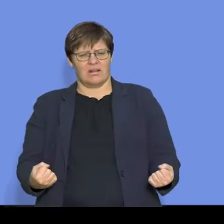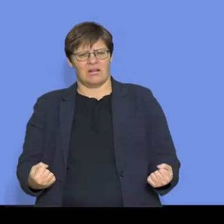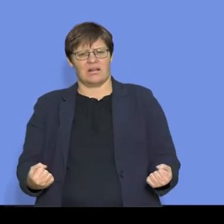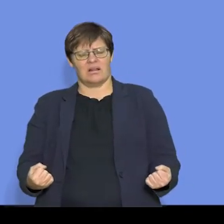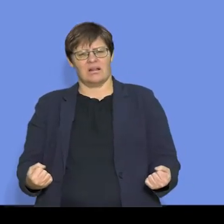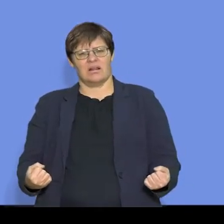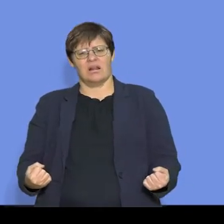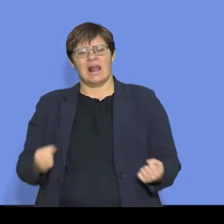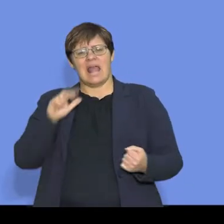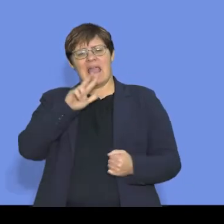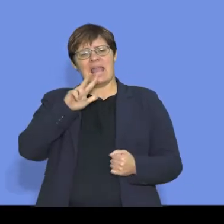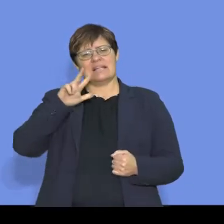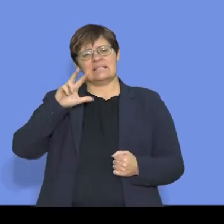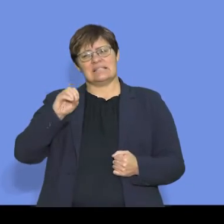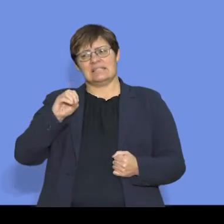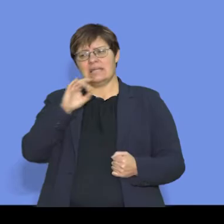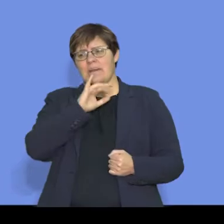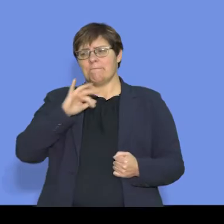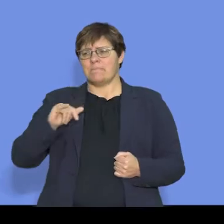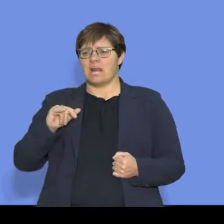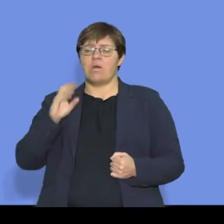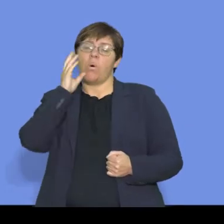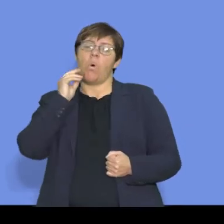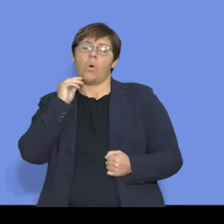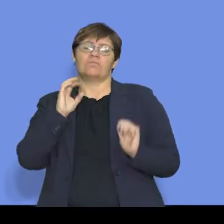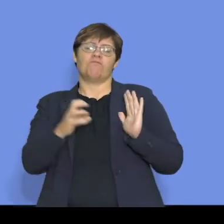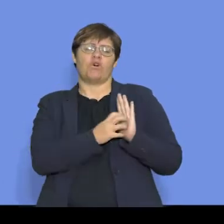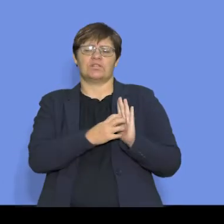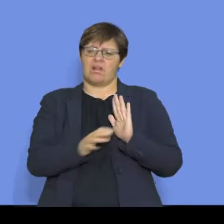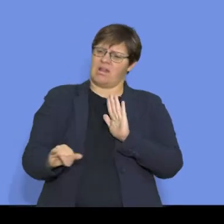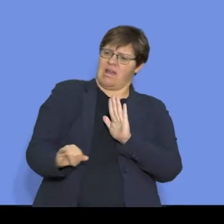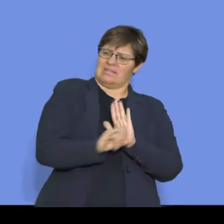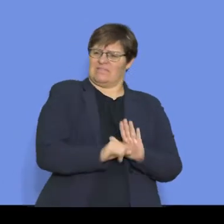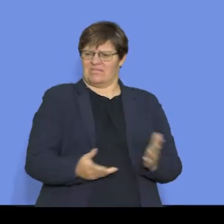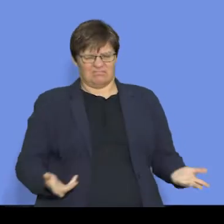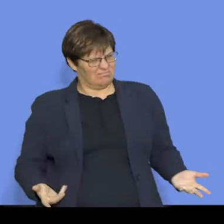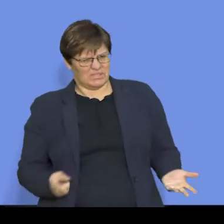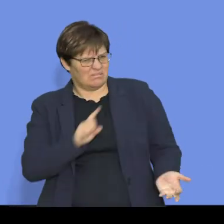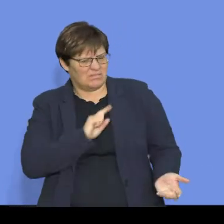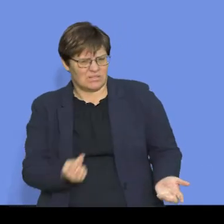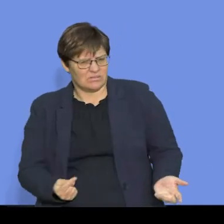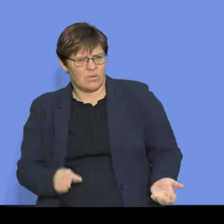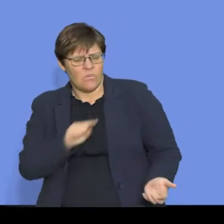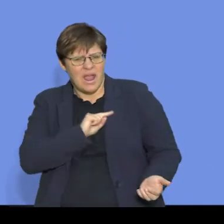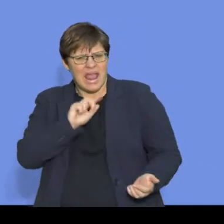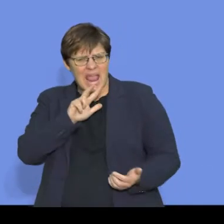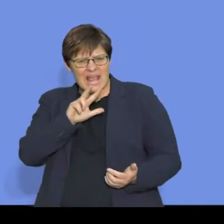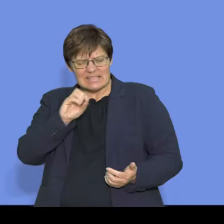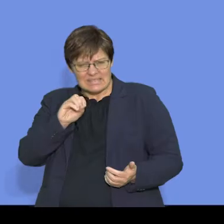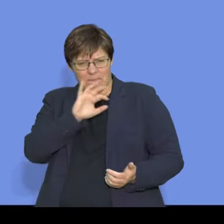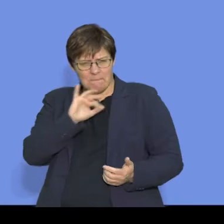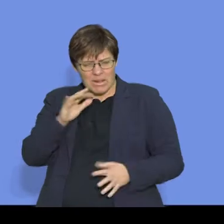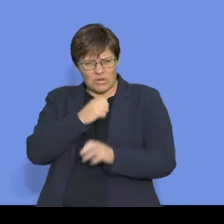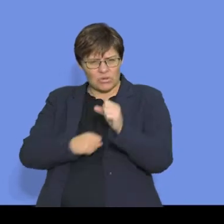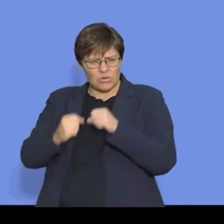an 80 million year old fossil. And if you look at the table, it's because at